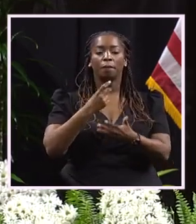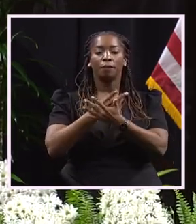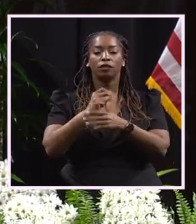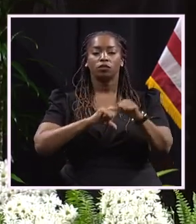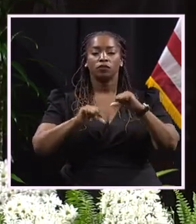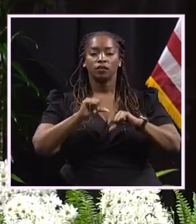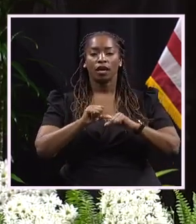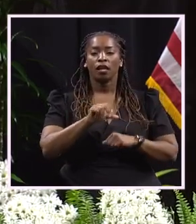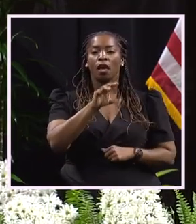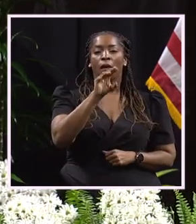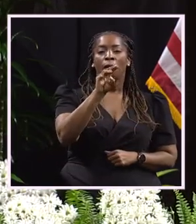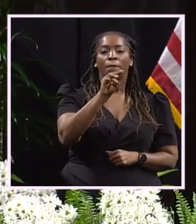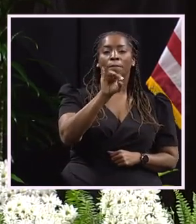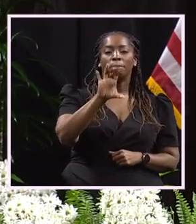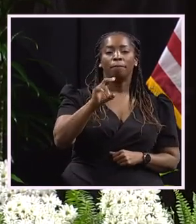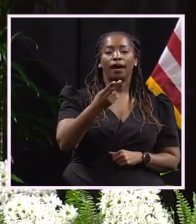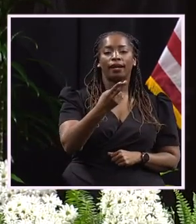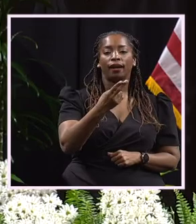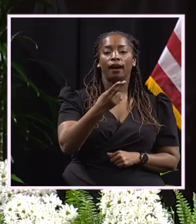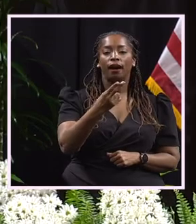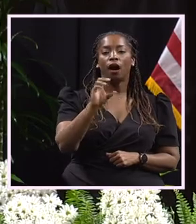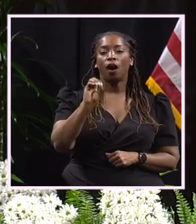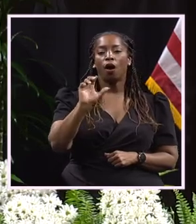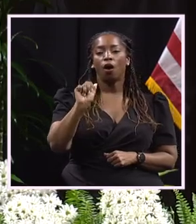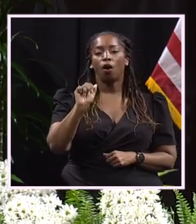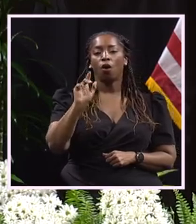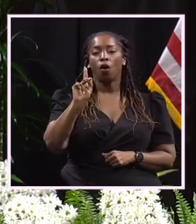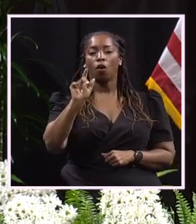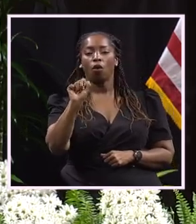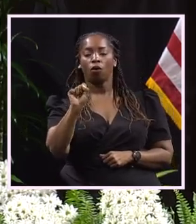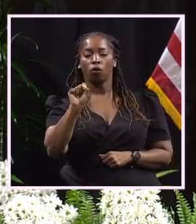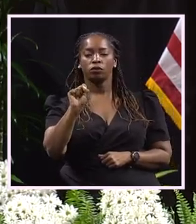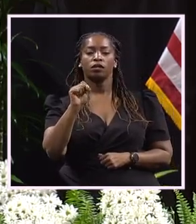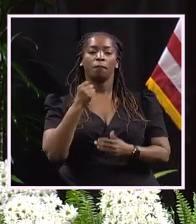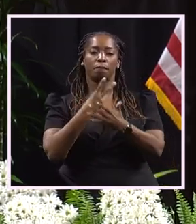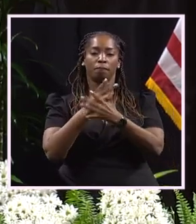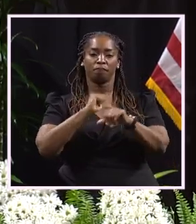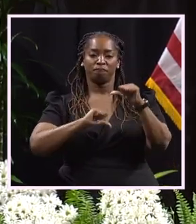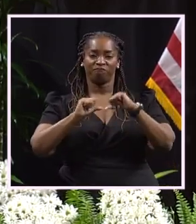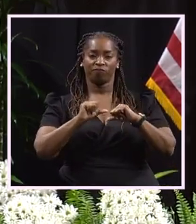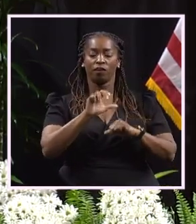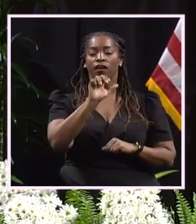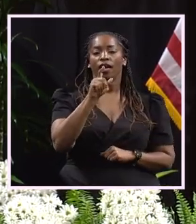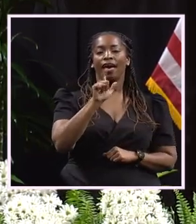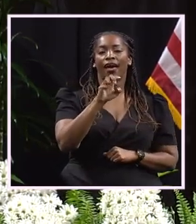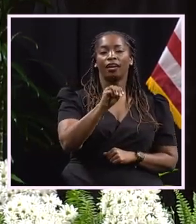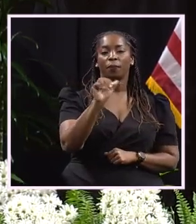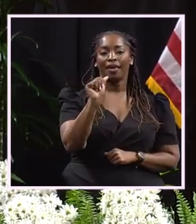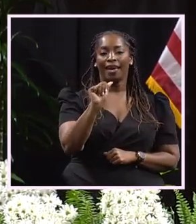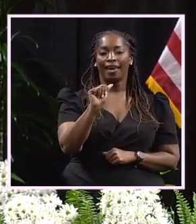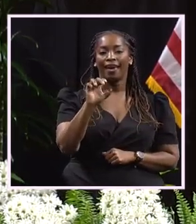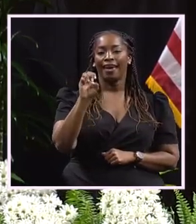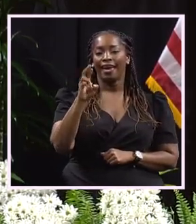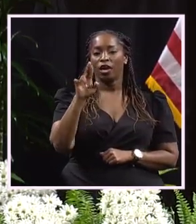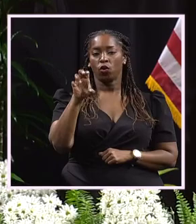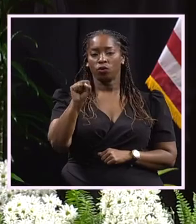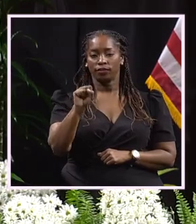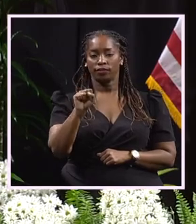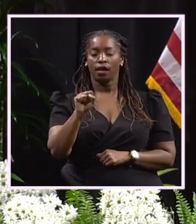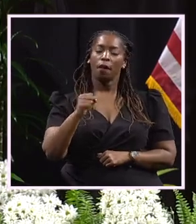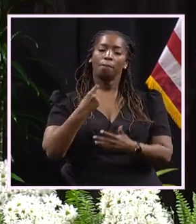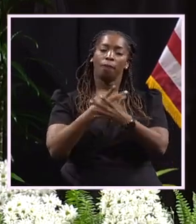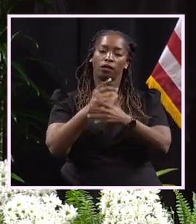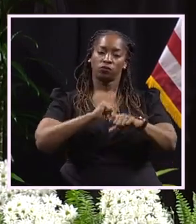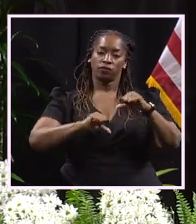Micah Kinsey Oaks, Master of Science, Adam A. Quiroz, Master of